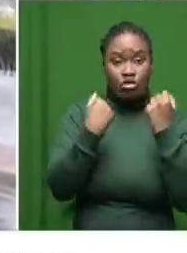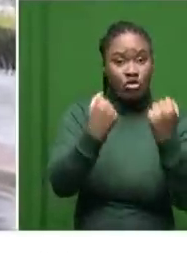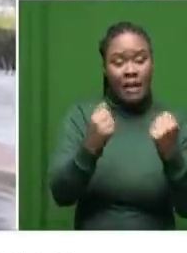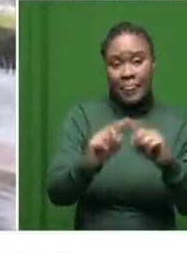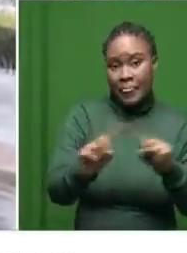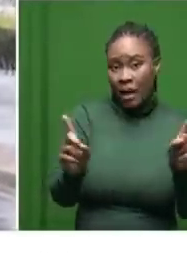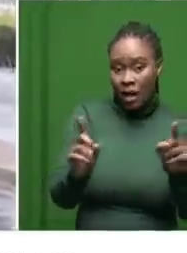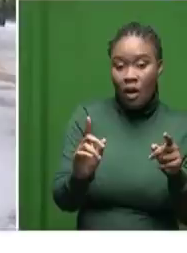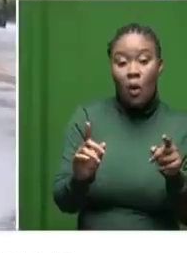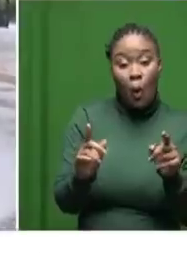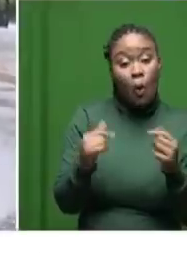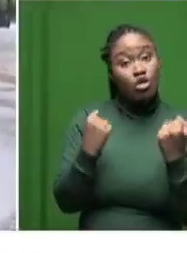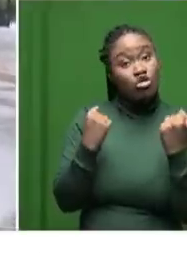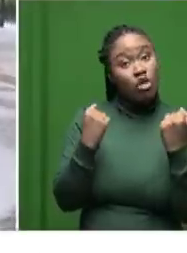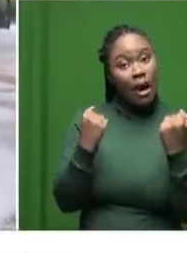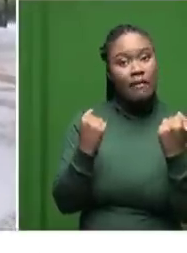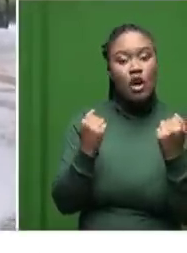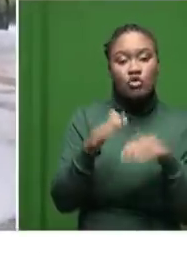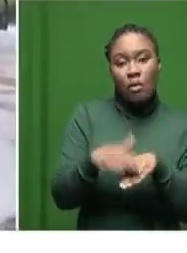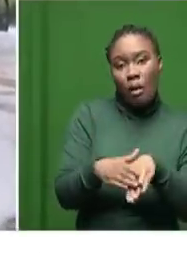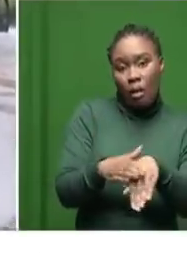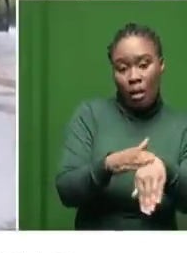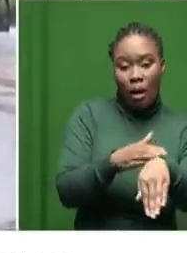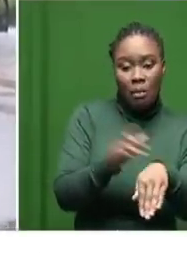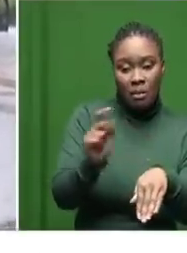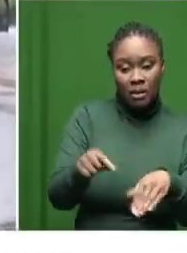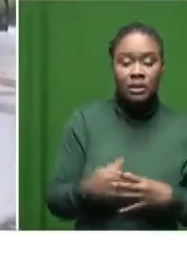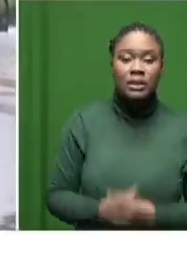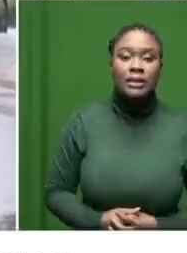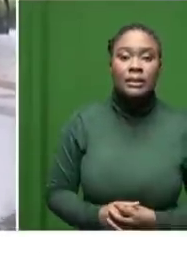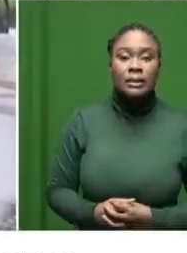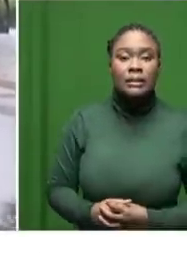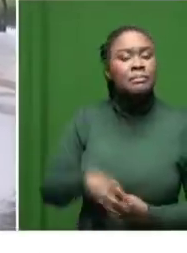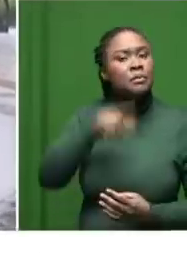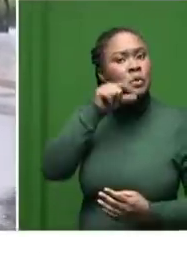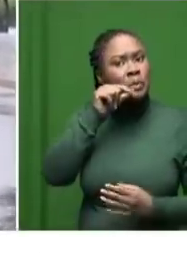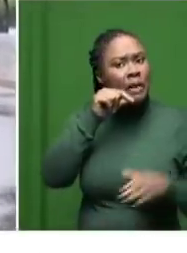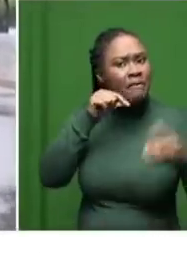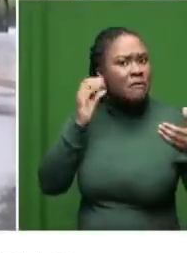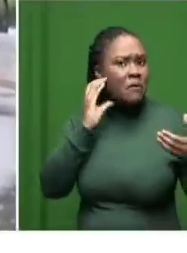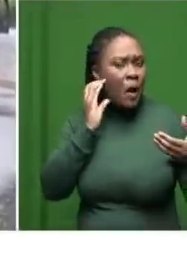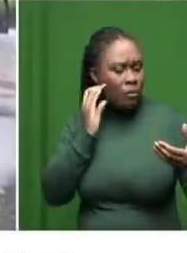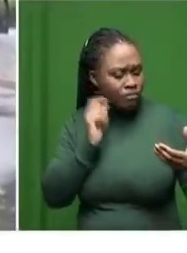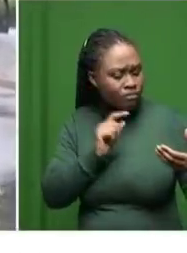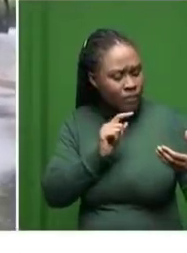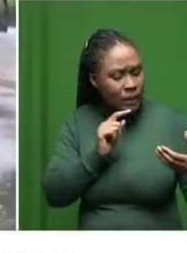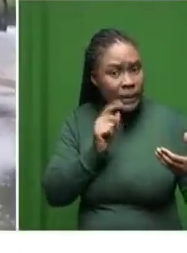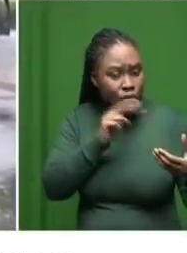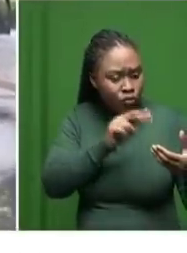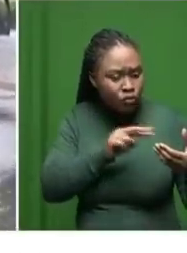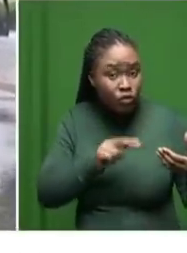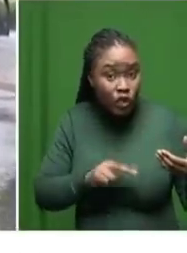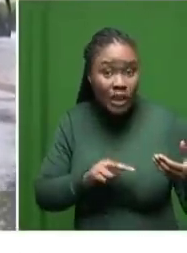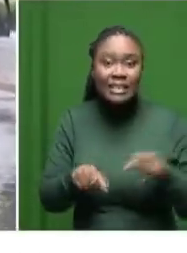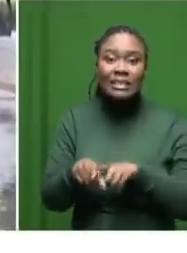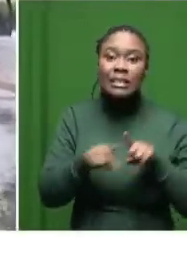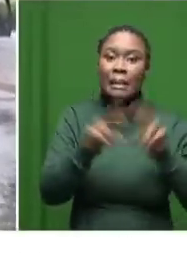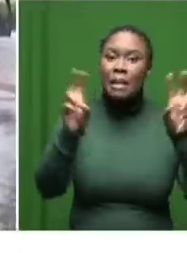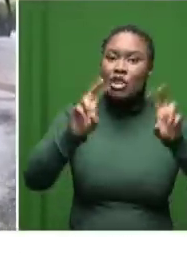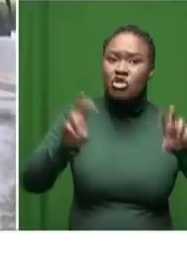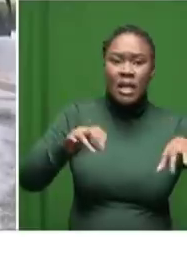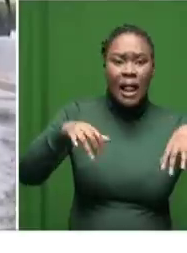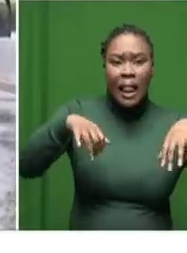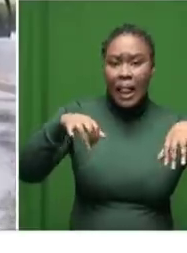And I've been going through some tweets, and some residents in Durban saying that, well, electricity has been interrupted in different parts. What have you